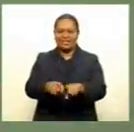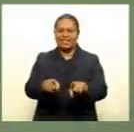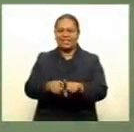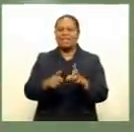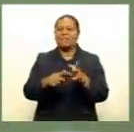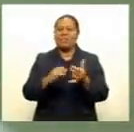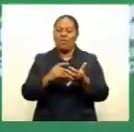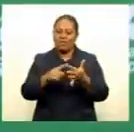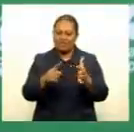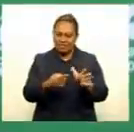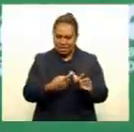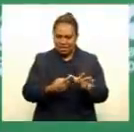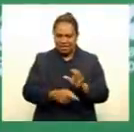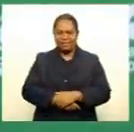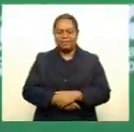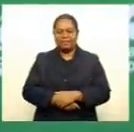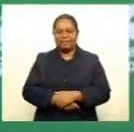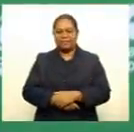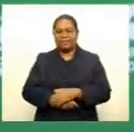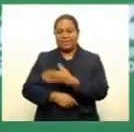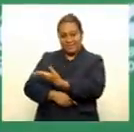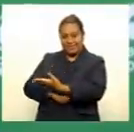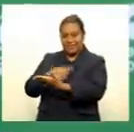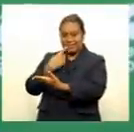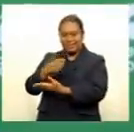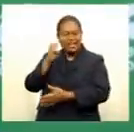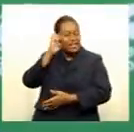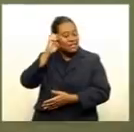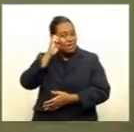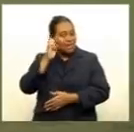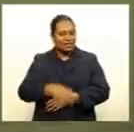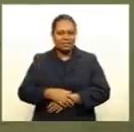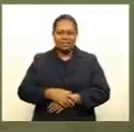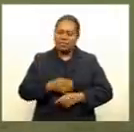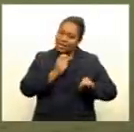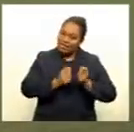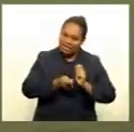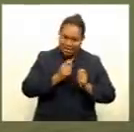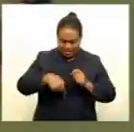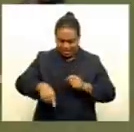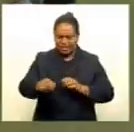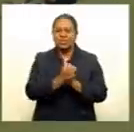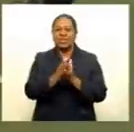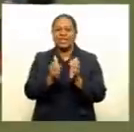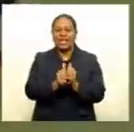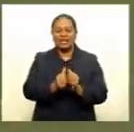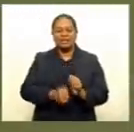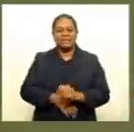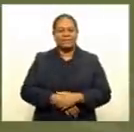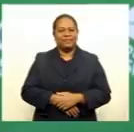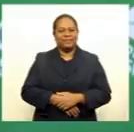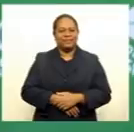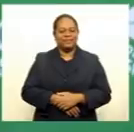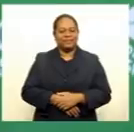group of players around him. Olympian Jerry Tuai expects the rookies to be tested this weekend. These new